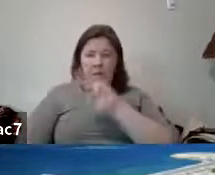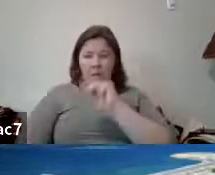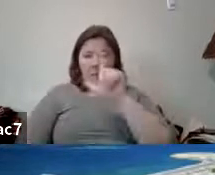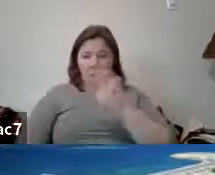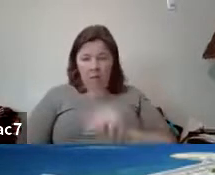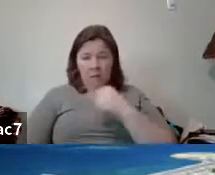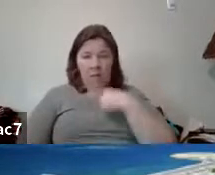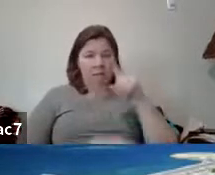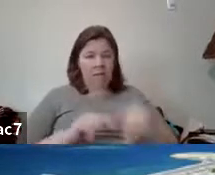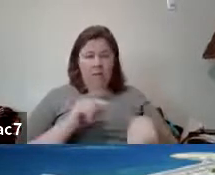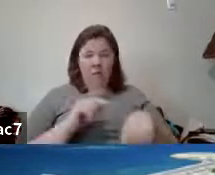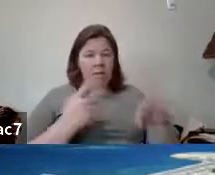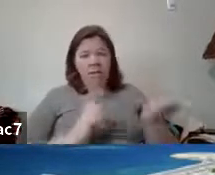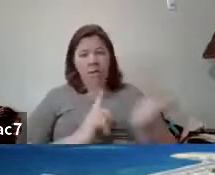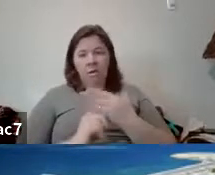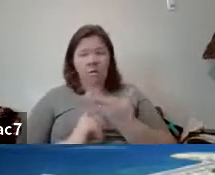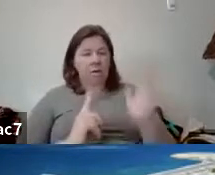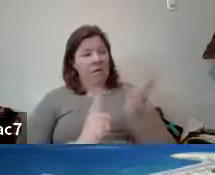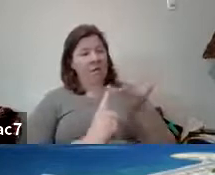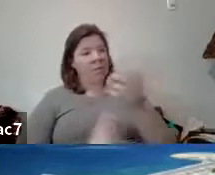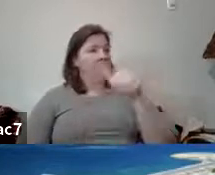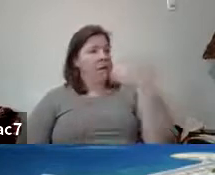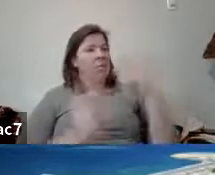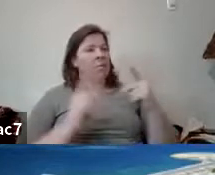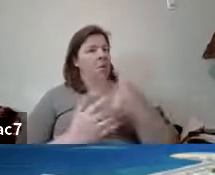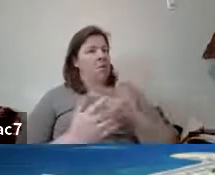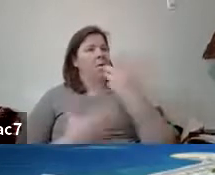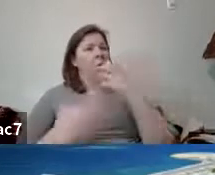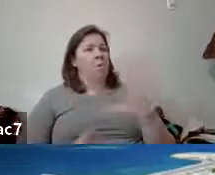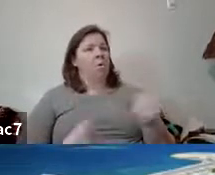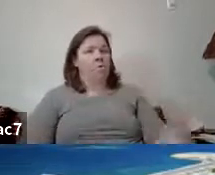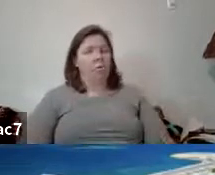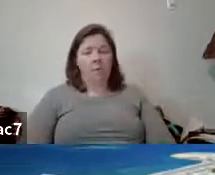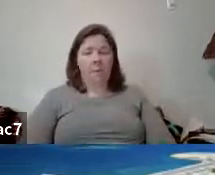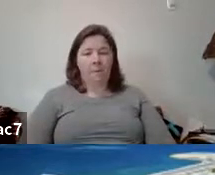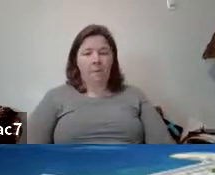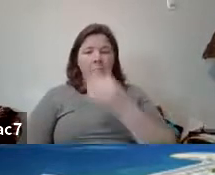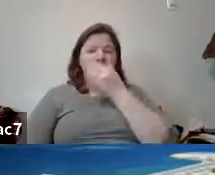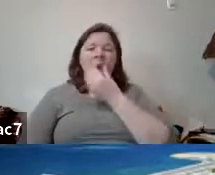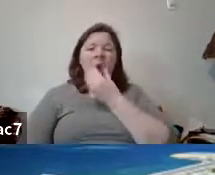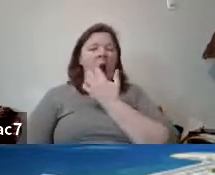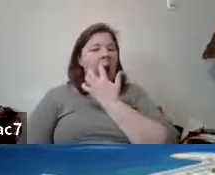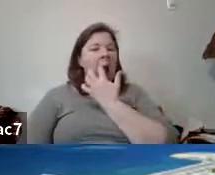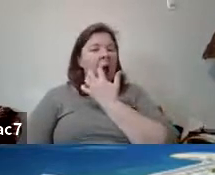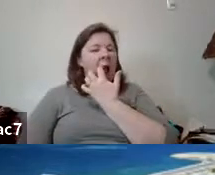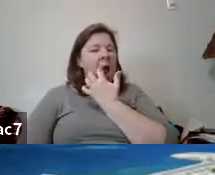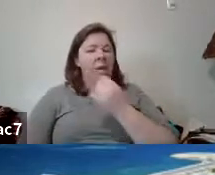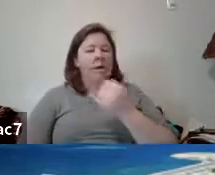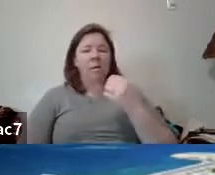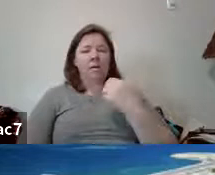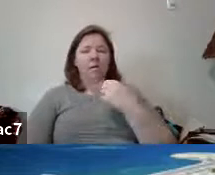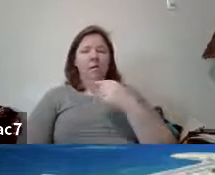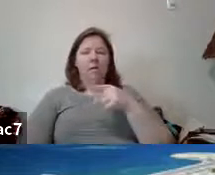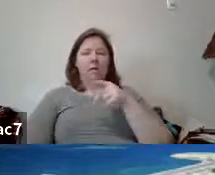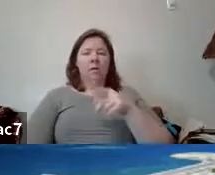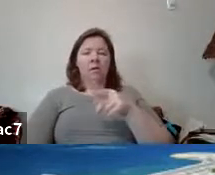I cannot try to convince some people to do something that they don't want to do. So as much as I tried to be successful, I couldn't, because the minute somebody told me no, that was it. I'm not